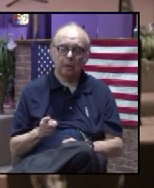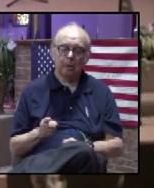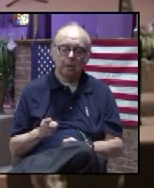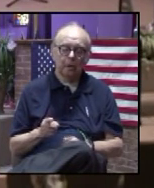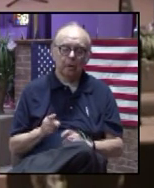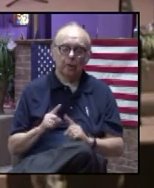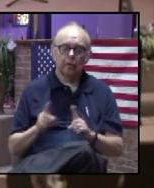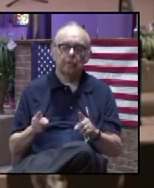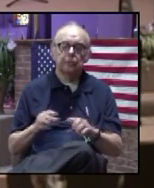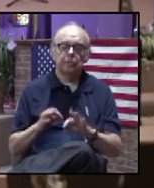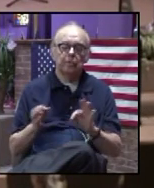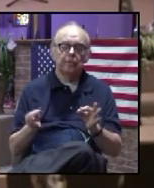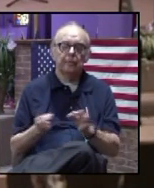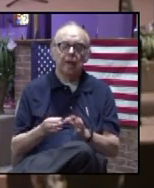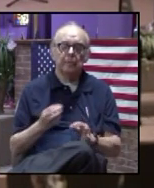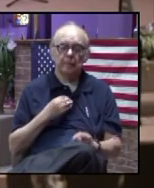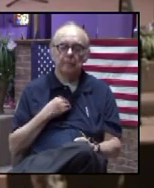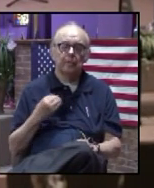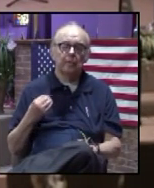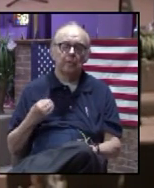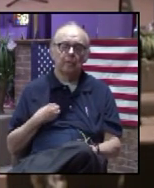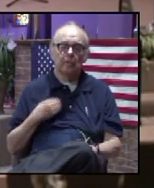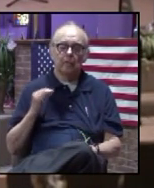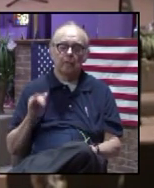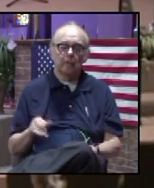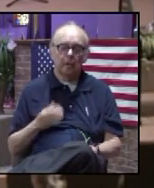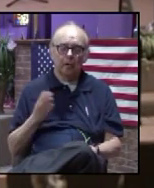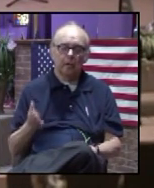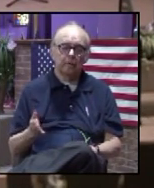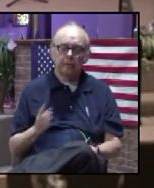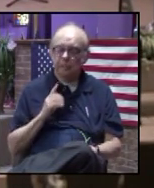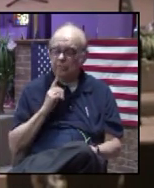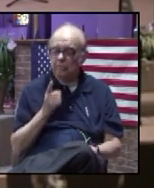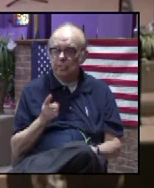goes supposed to go to. I stay there until they actually